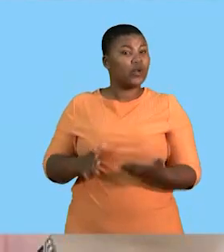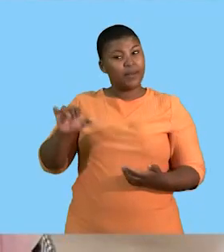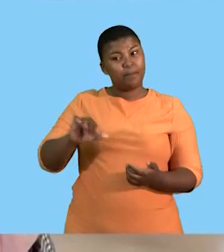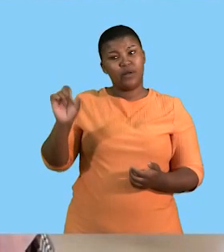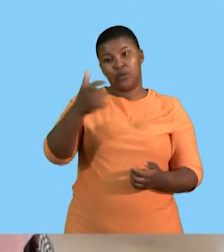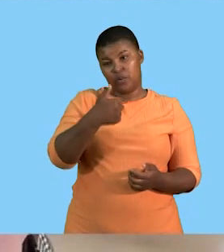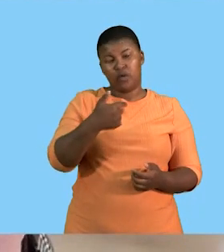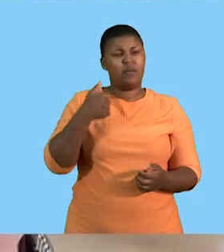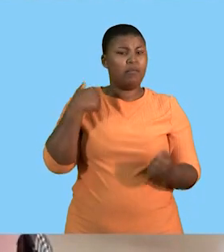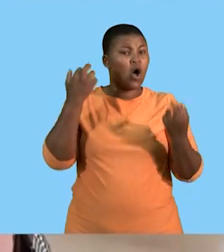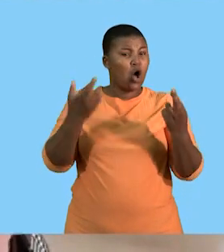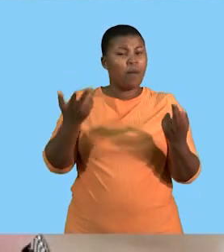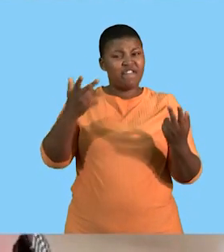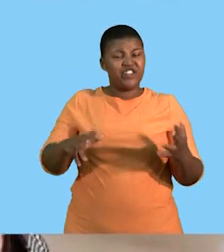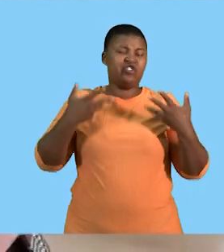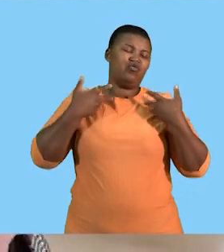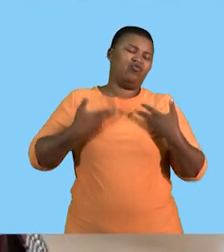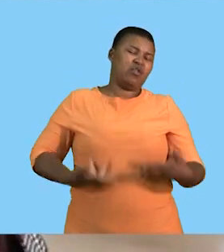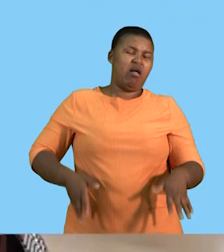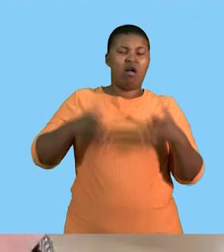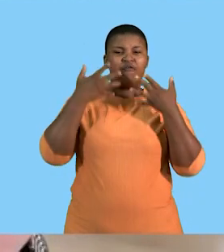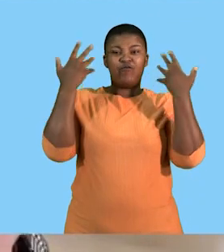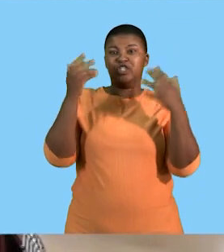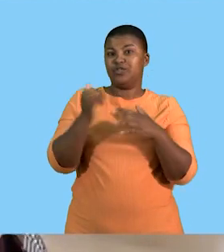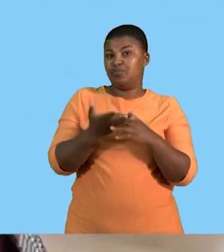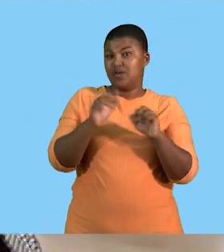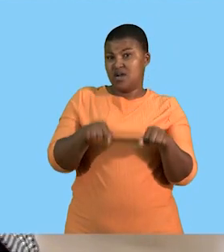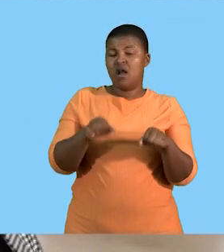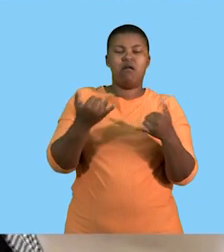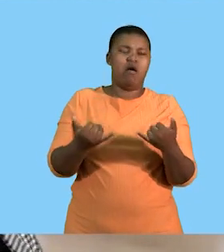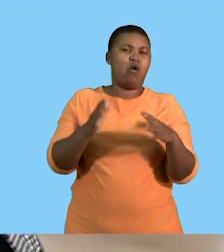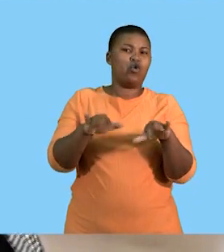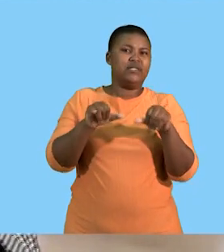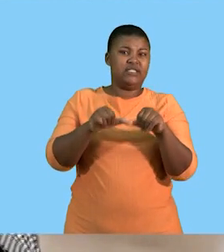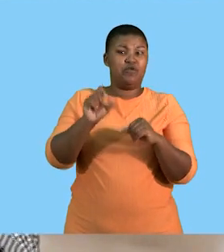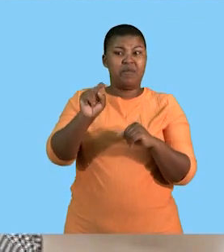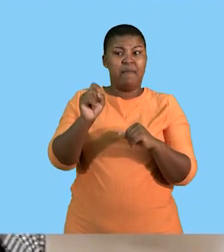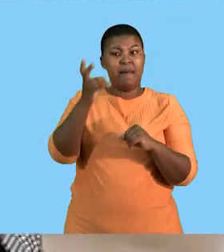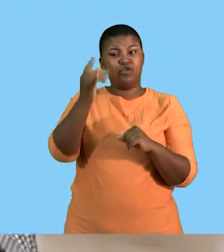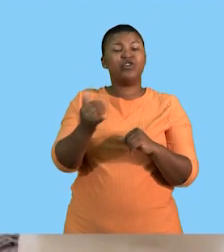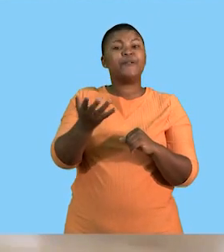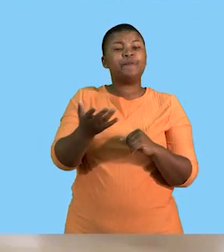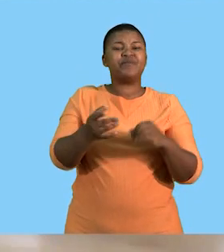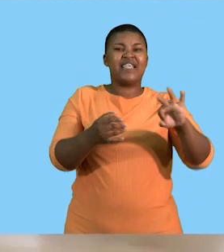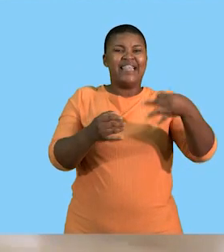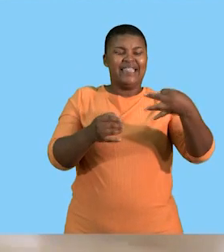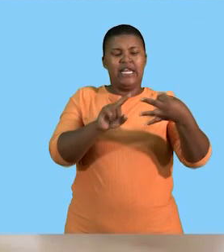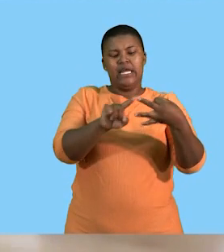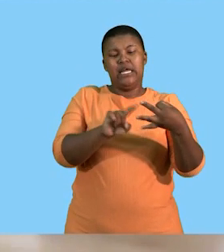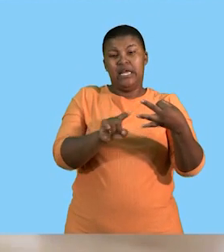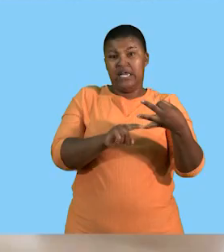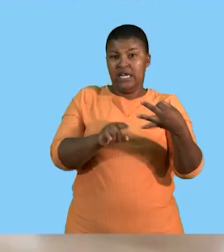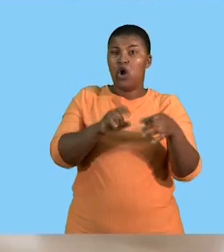Welcome back, everybody. I hope you had a nice and relaxing break. We are going to continue now by looking at our three